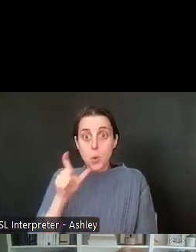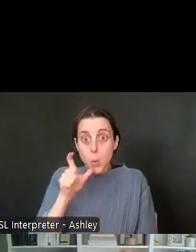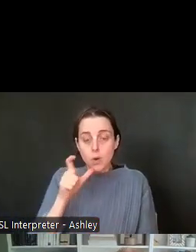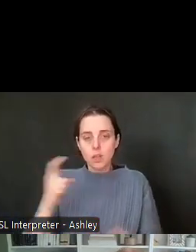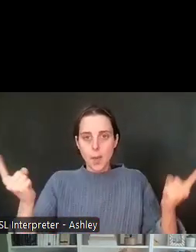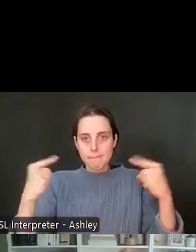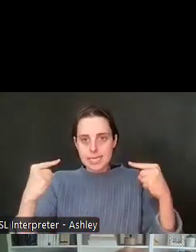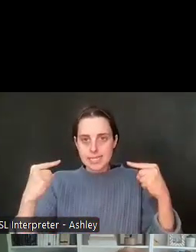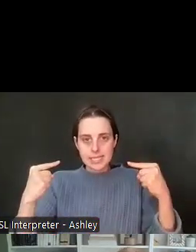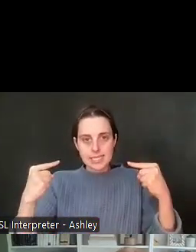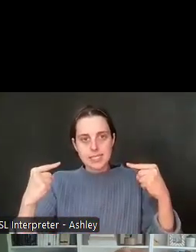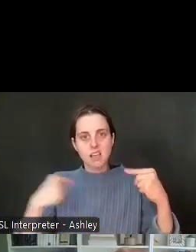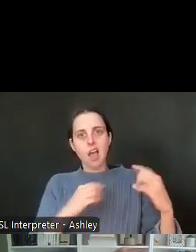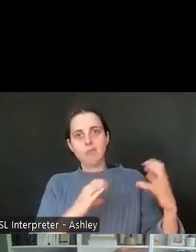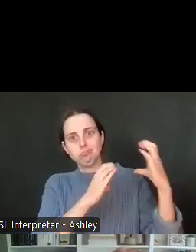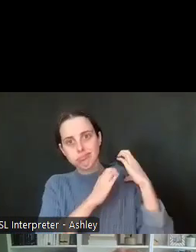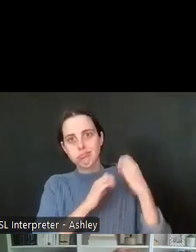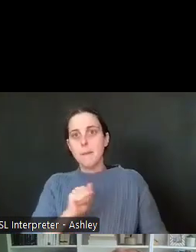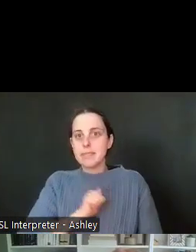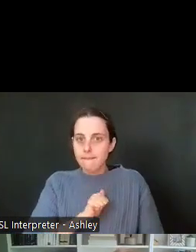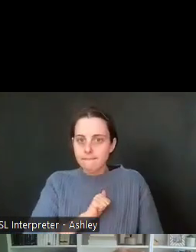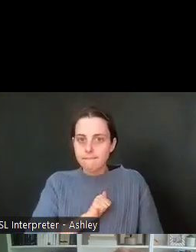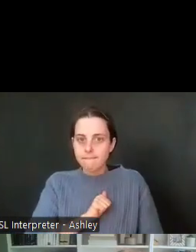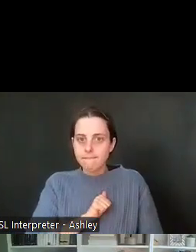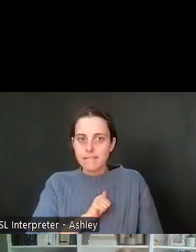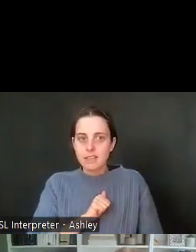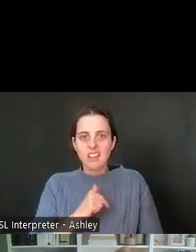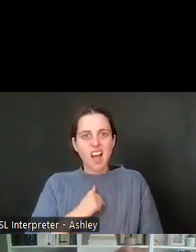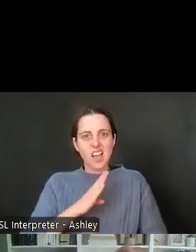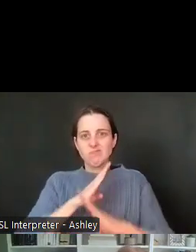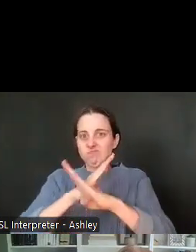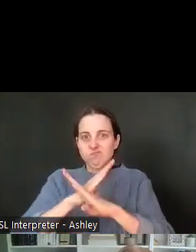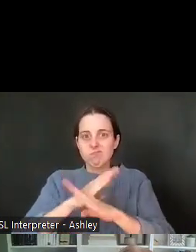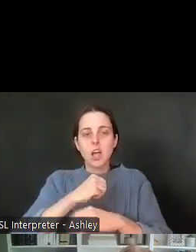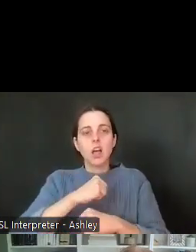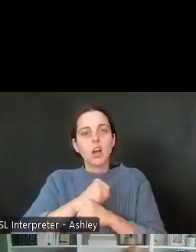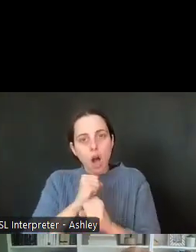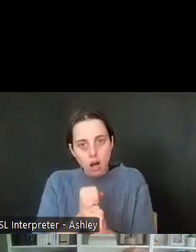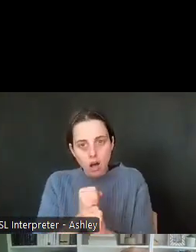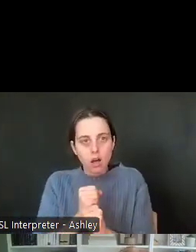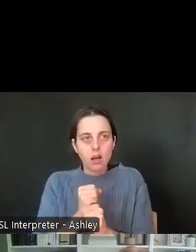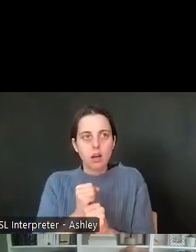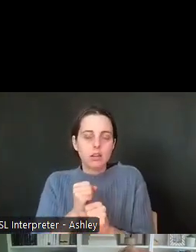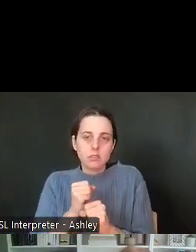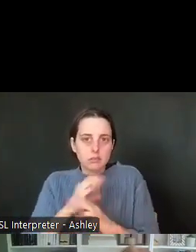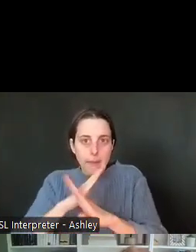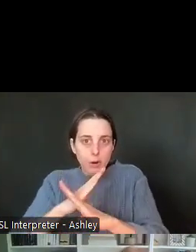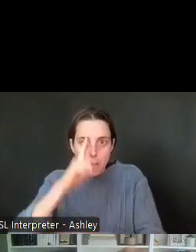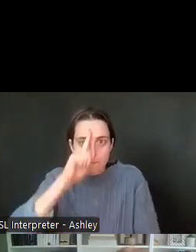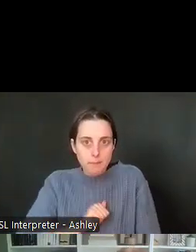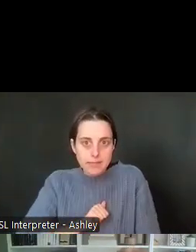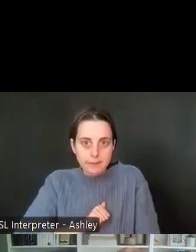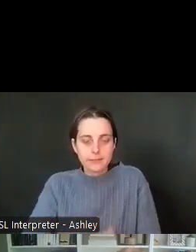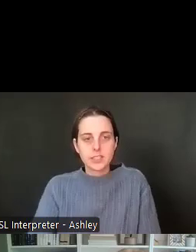that I had put on myself. I was getting in my own way of achieving what I wanted. And if